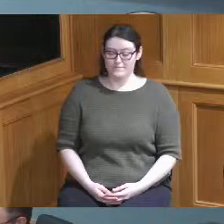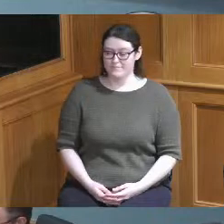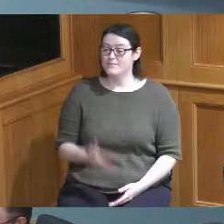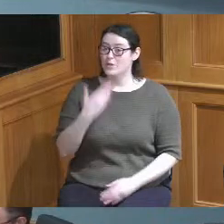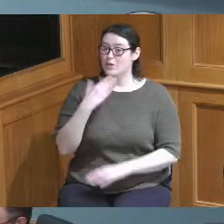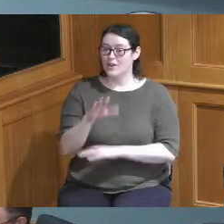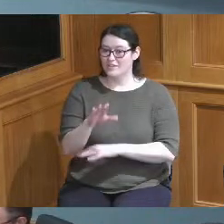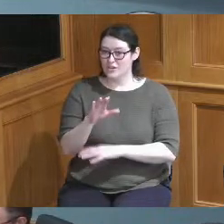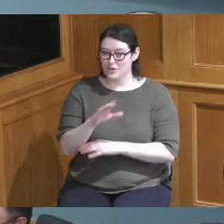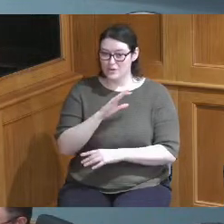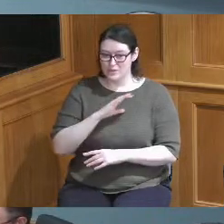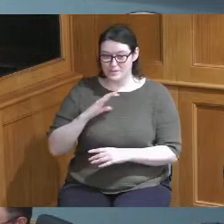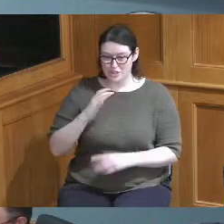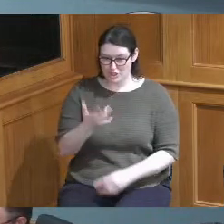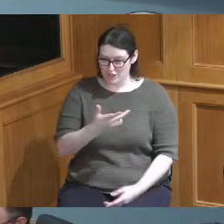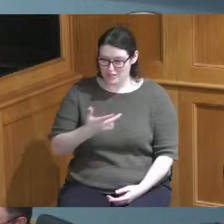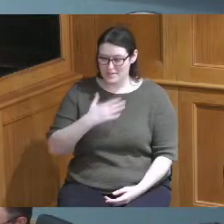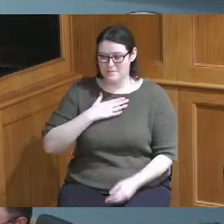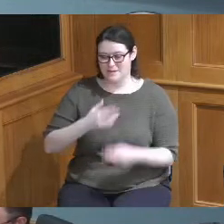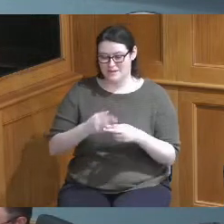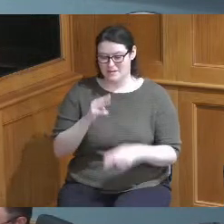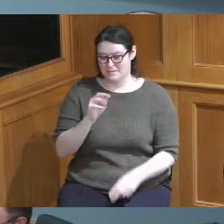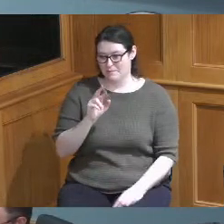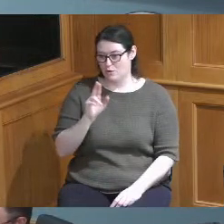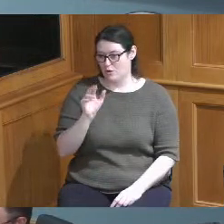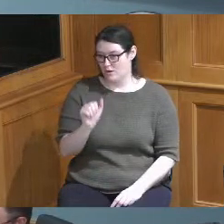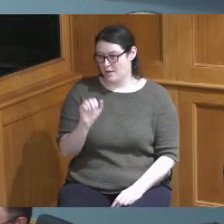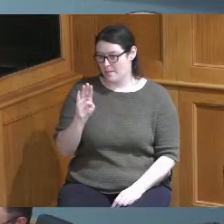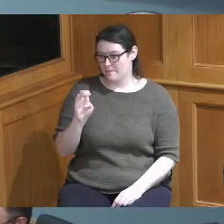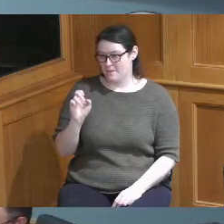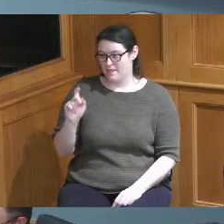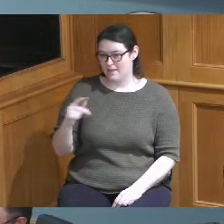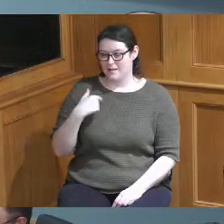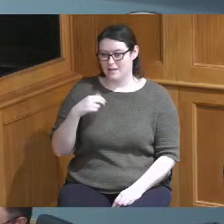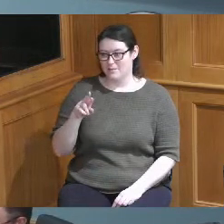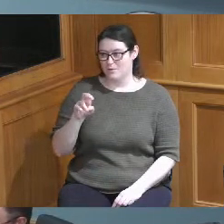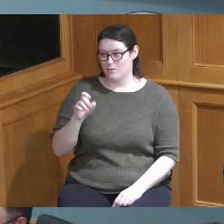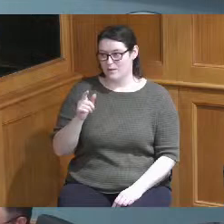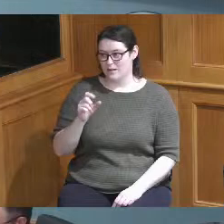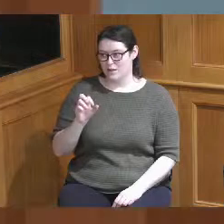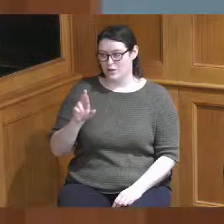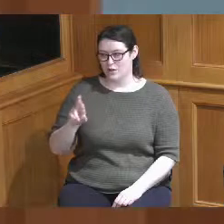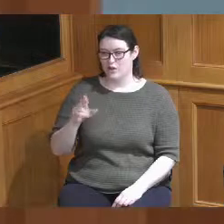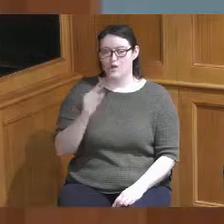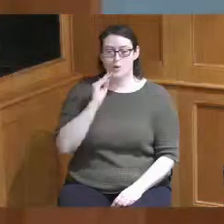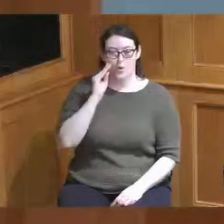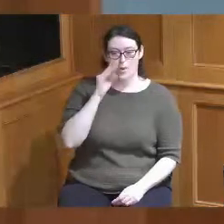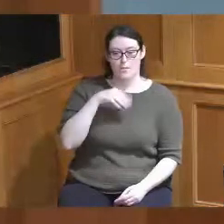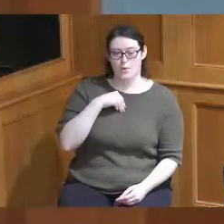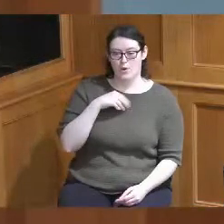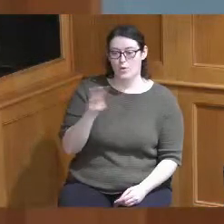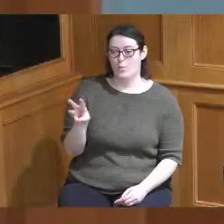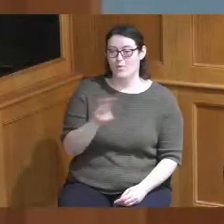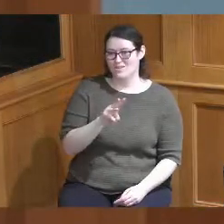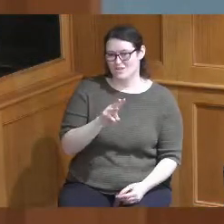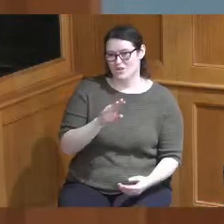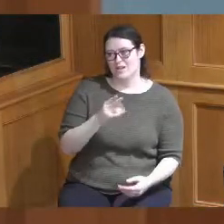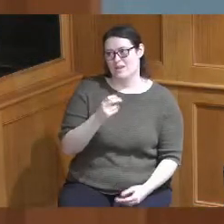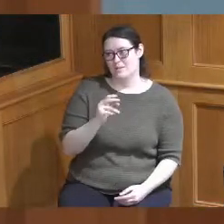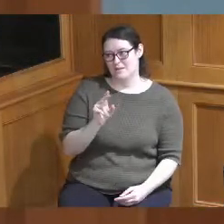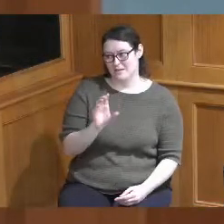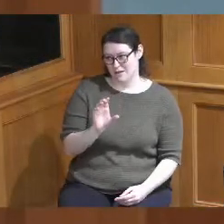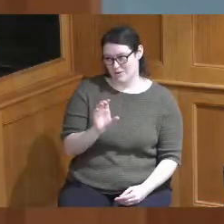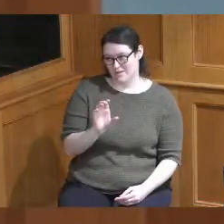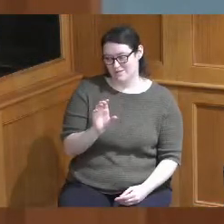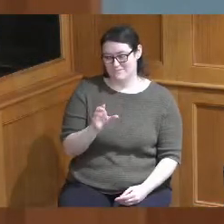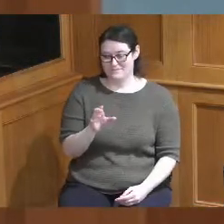Good afternoon, commissioners. My name is Mara Black, and I'm a realtor and a homeowner in Western Hamilton County. I